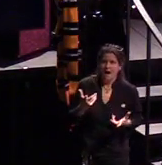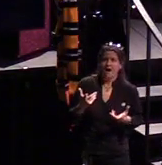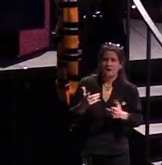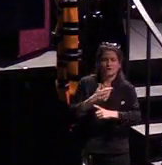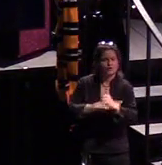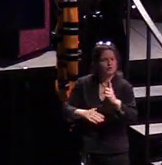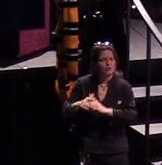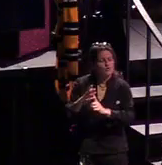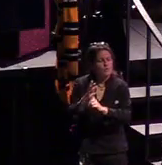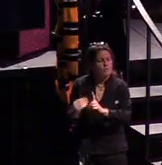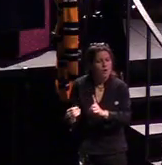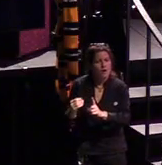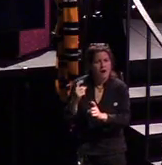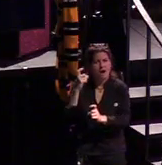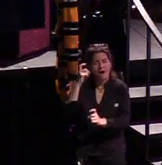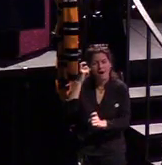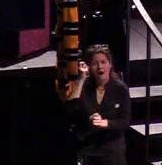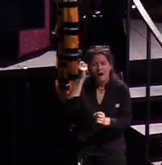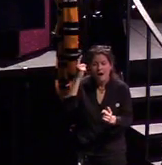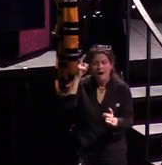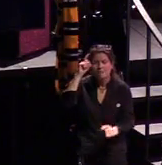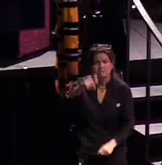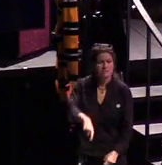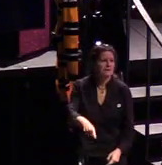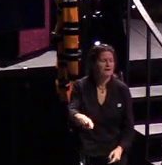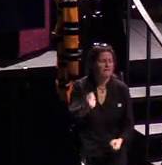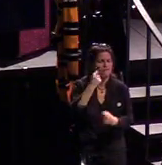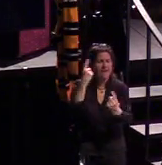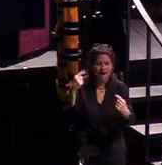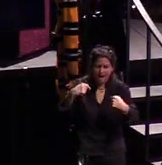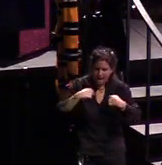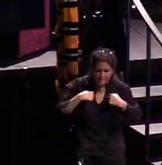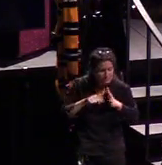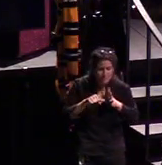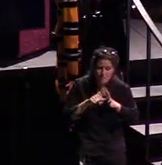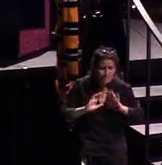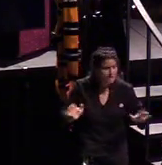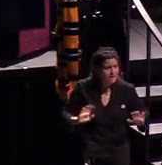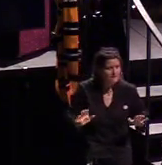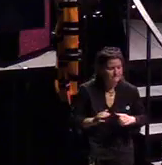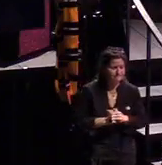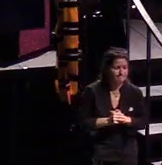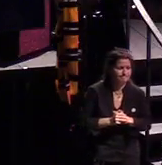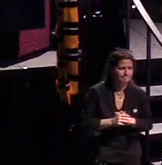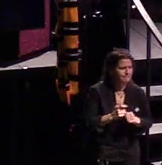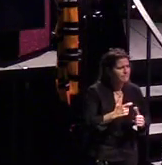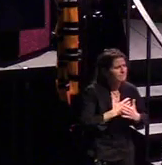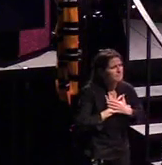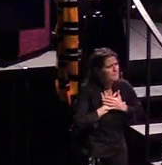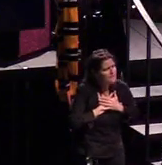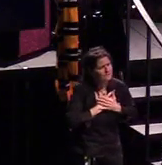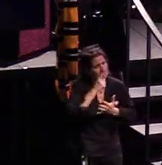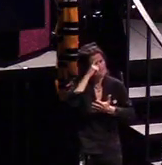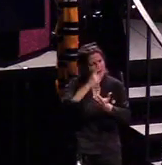suddenly realizing that they are not the problem I passionately believe in the social model and